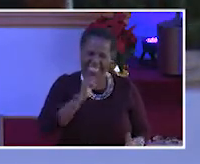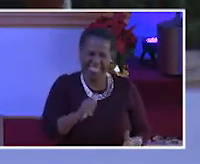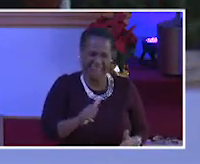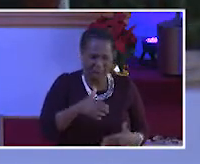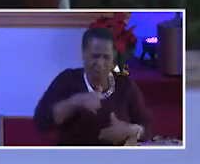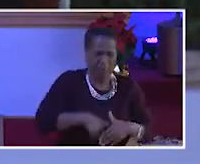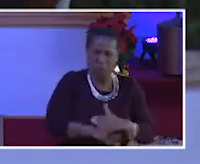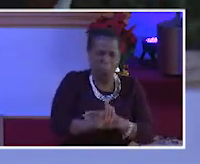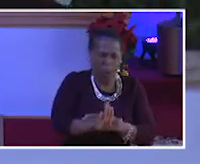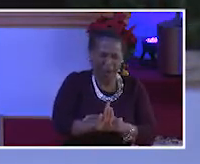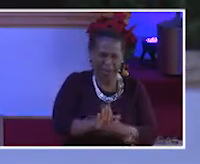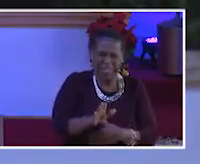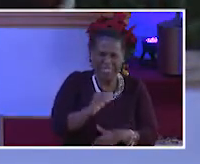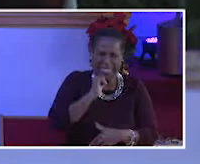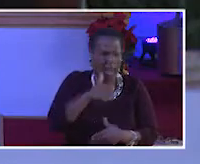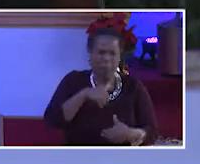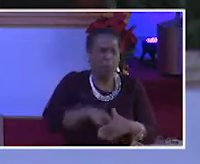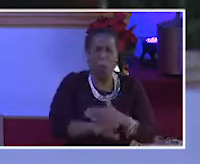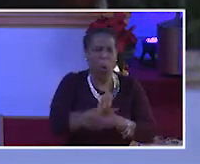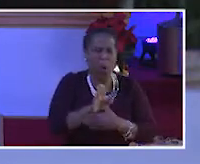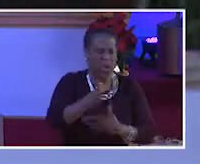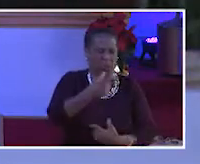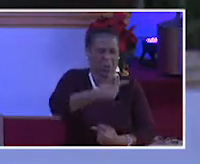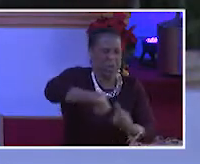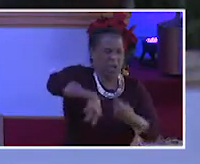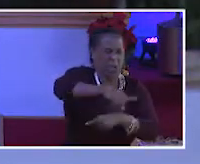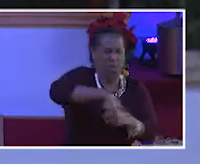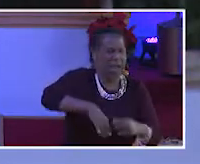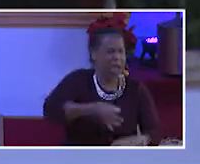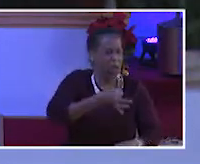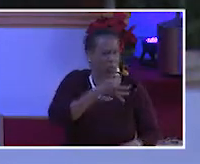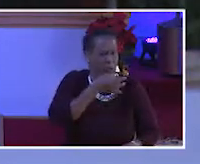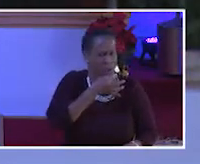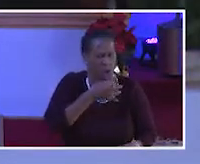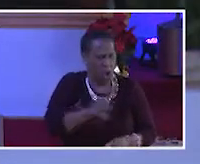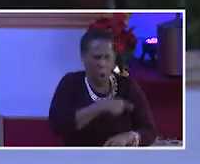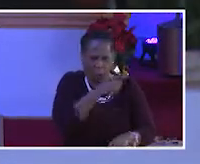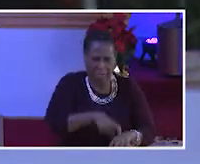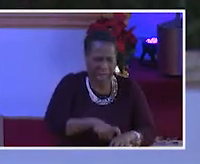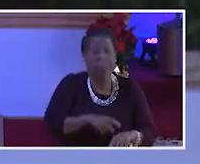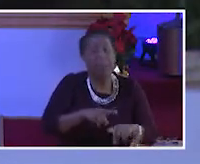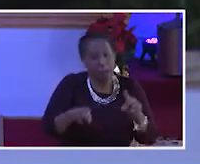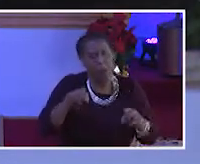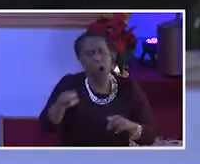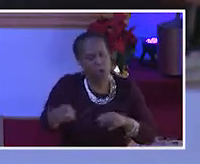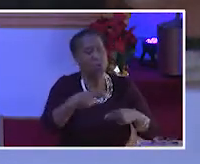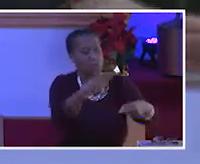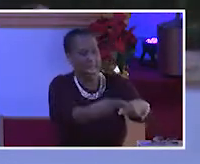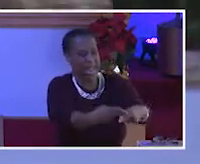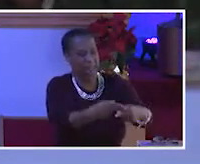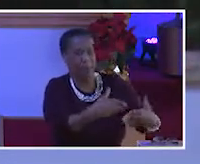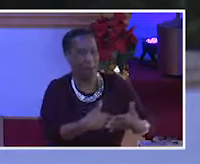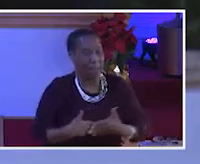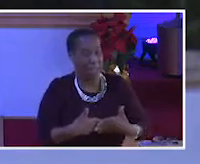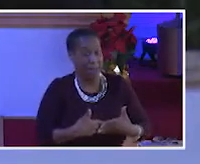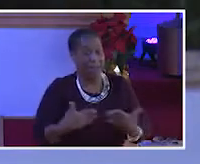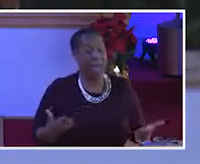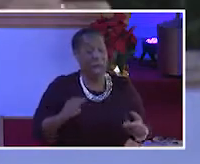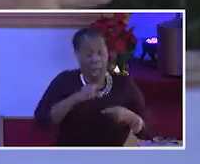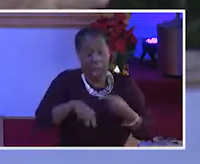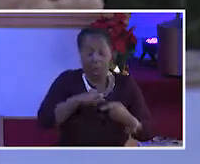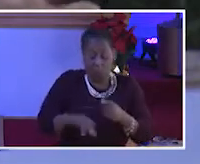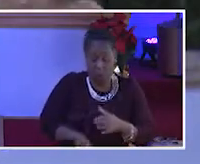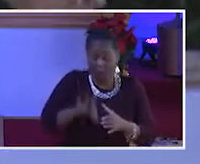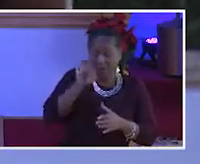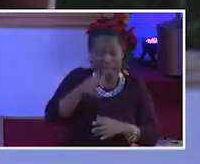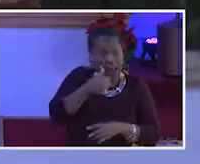going to be around very long in terms of longevity, but you name him. And beloved, when you